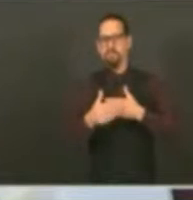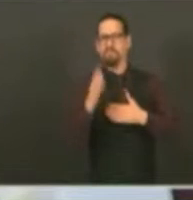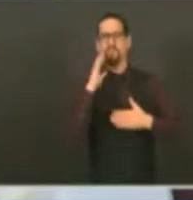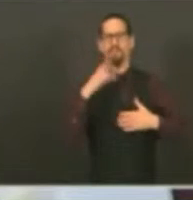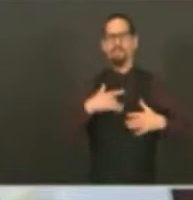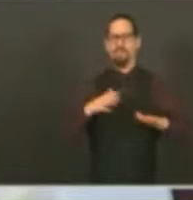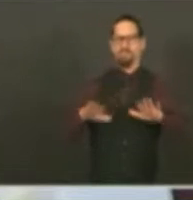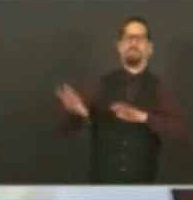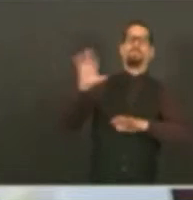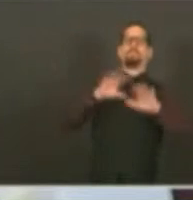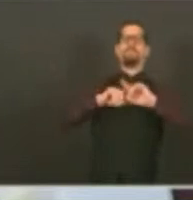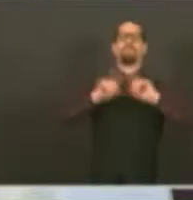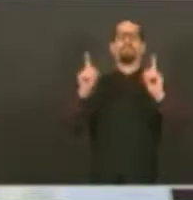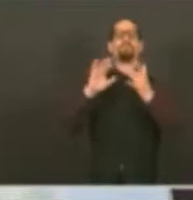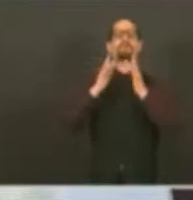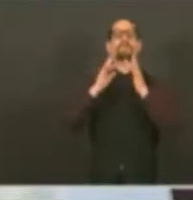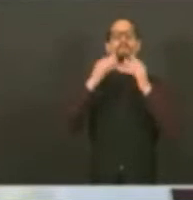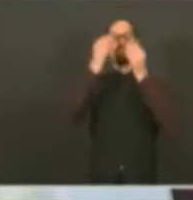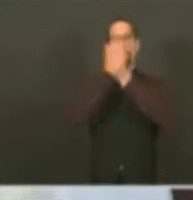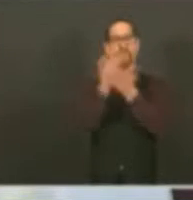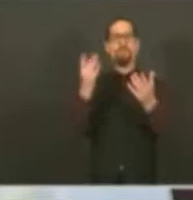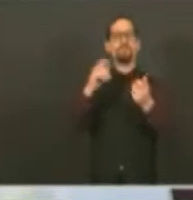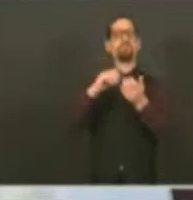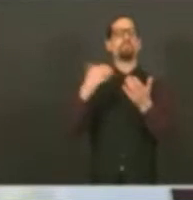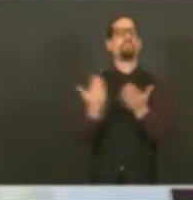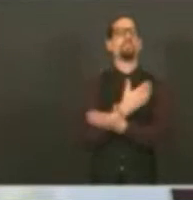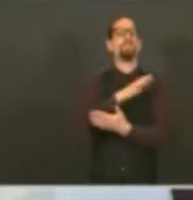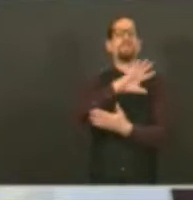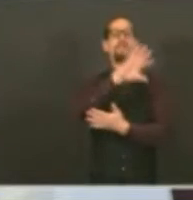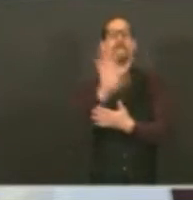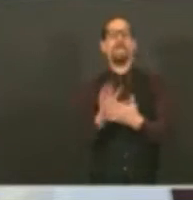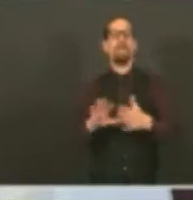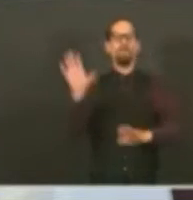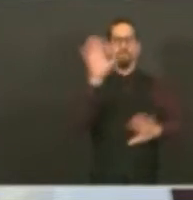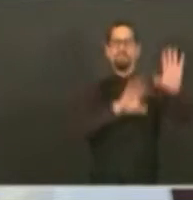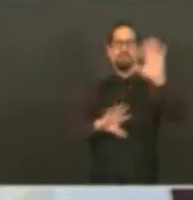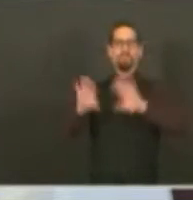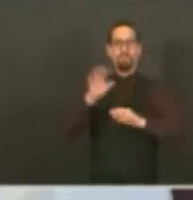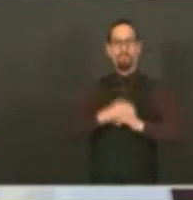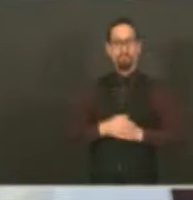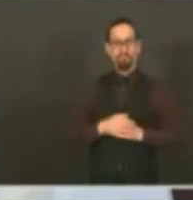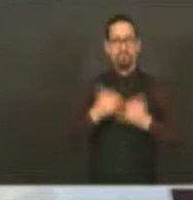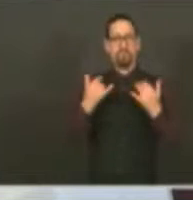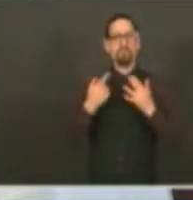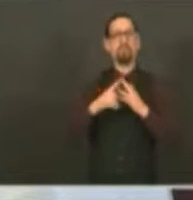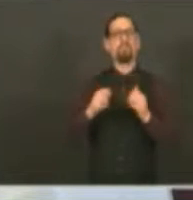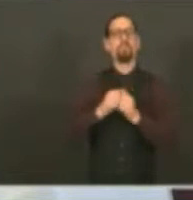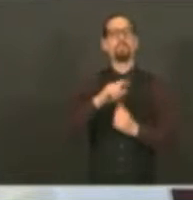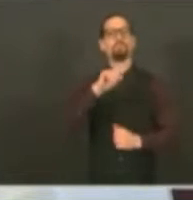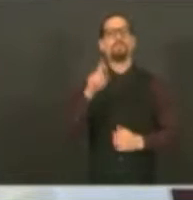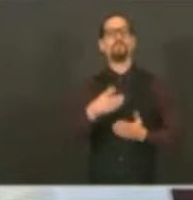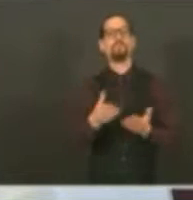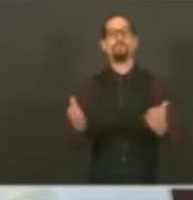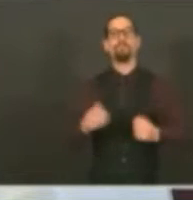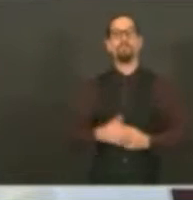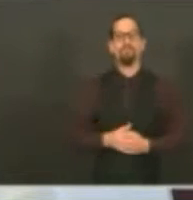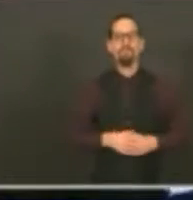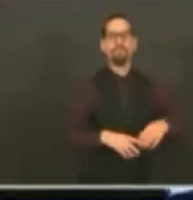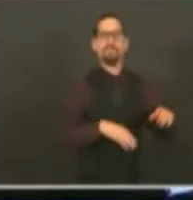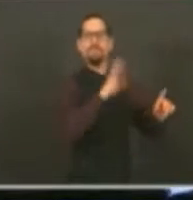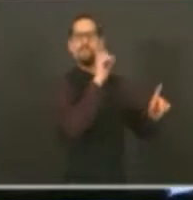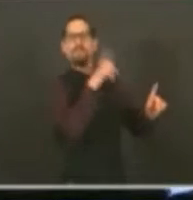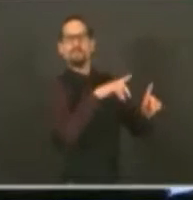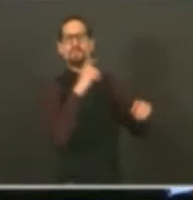on our websites. And with that, I'll open it up for questions. Dr. Scott, with the outbreak at the ACI, people have been